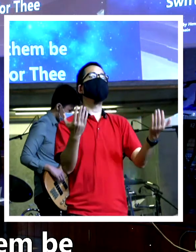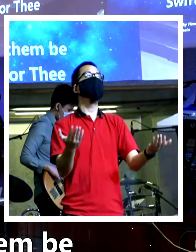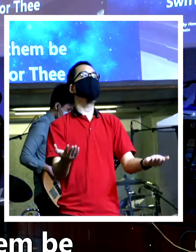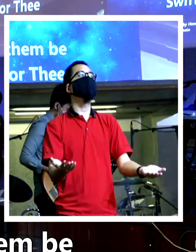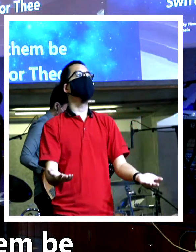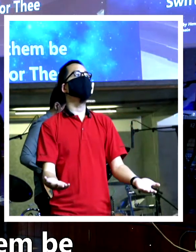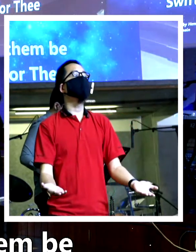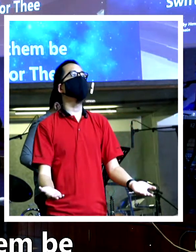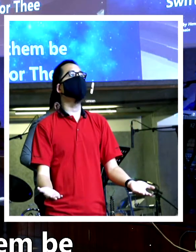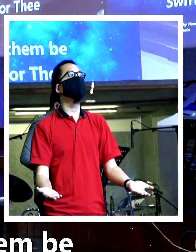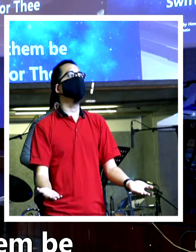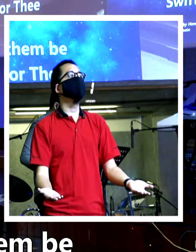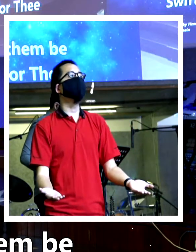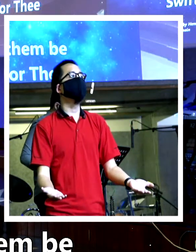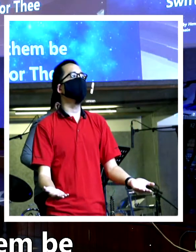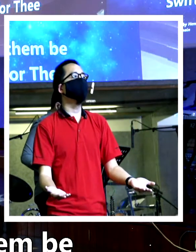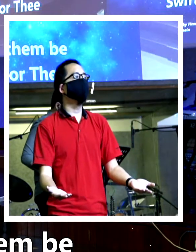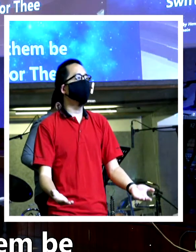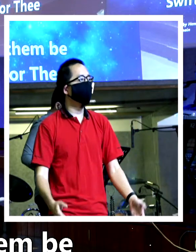and let them be